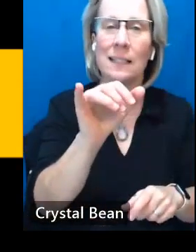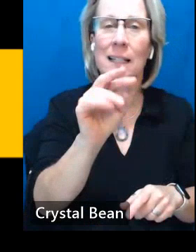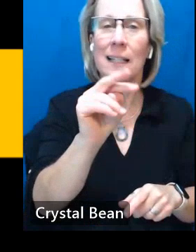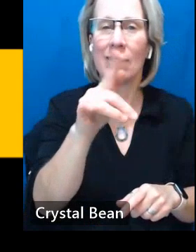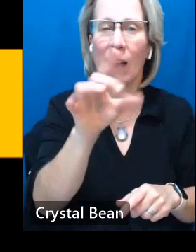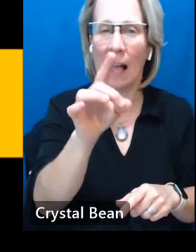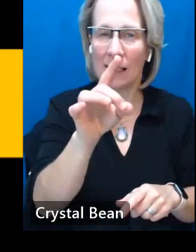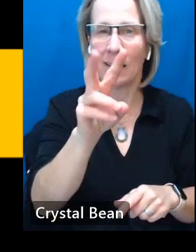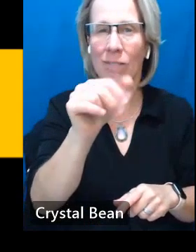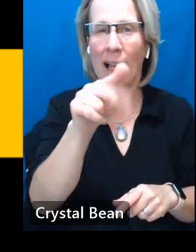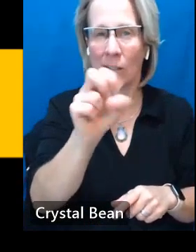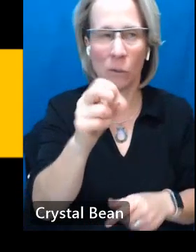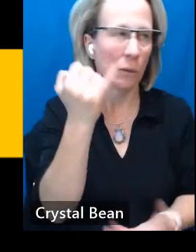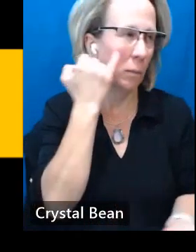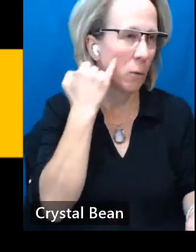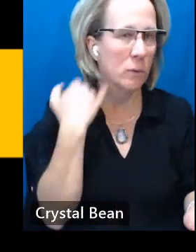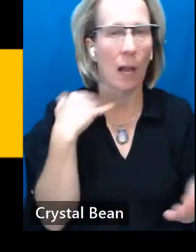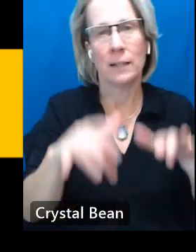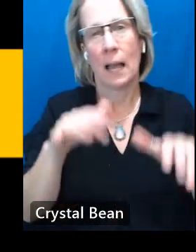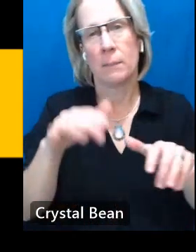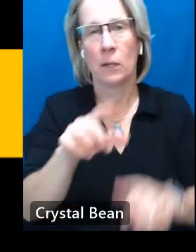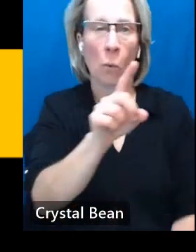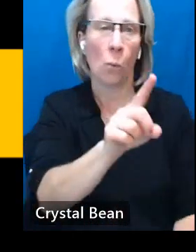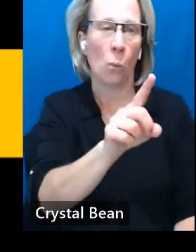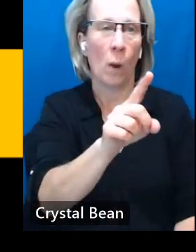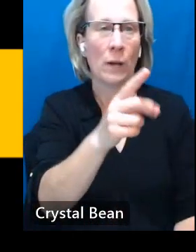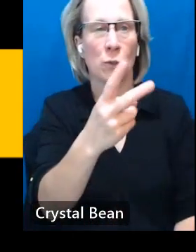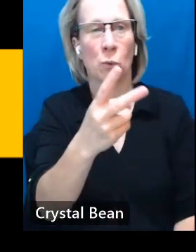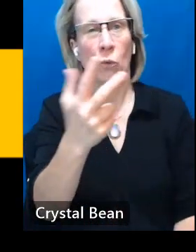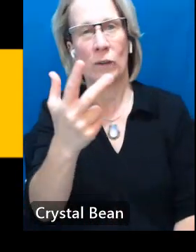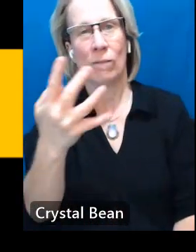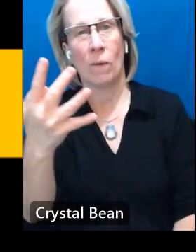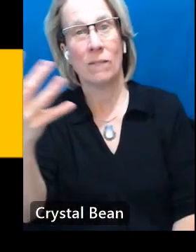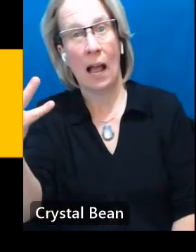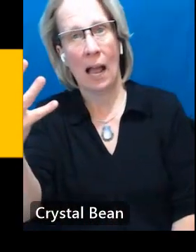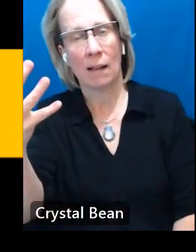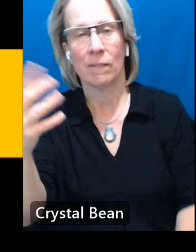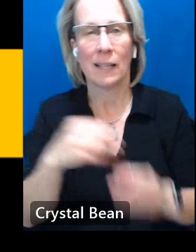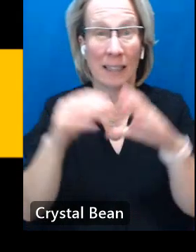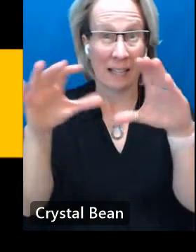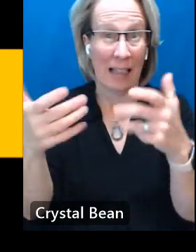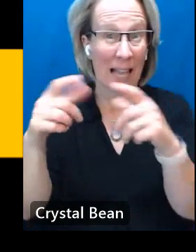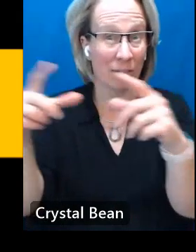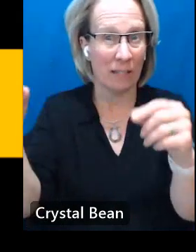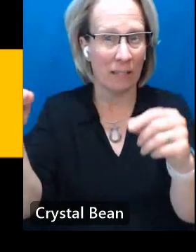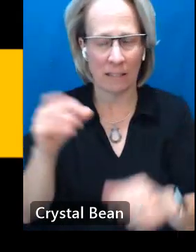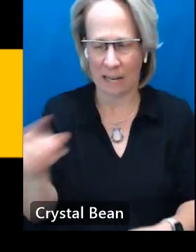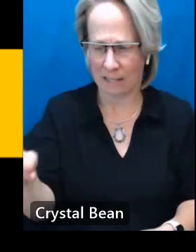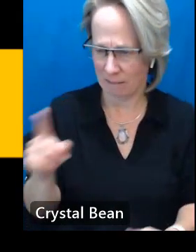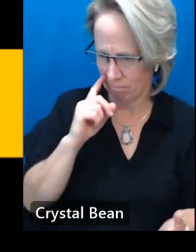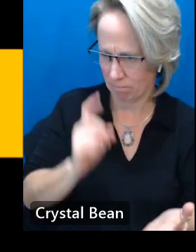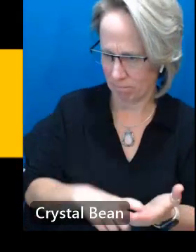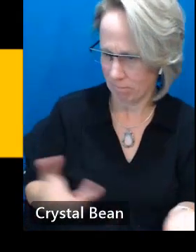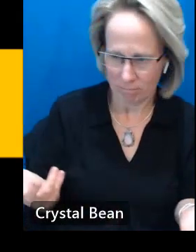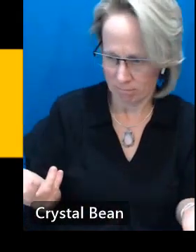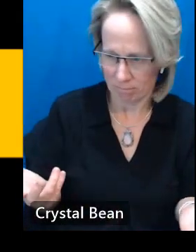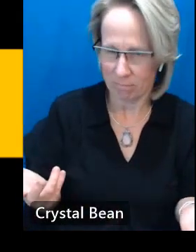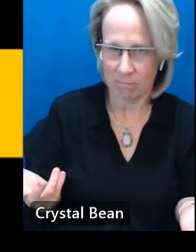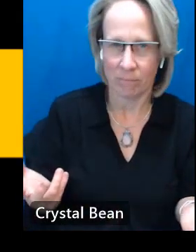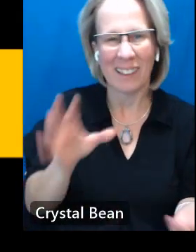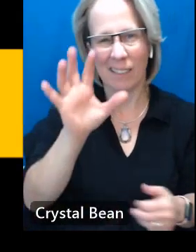1, 2, 3, 4, 5 in the class code field and it's not recognized, then that's a